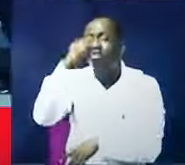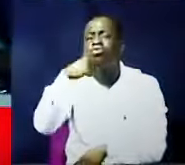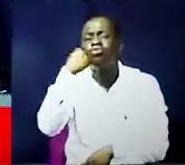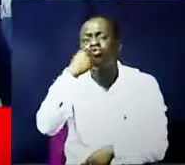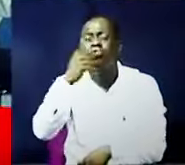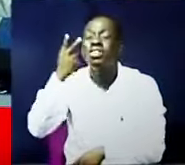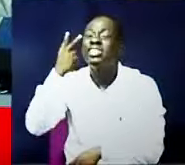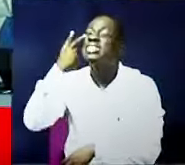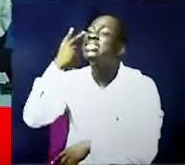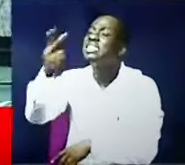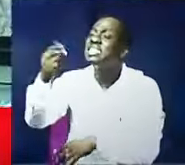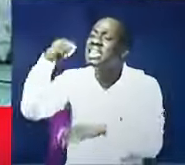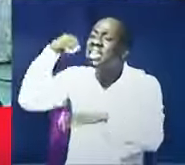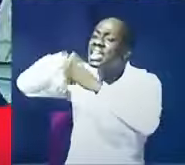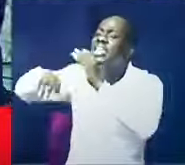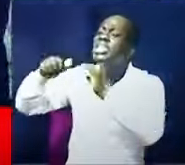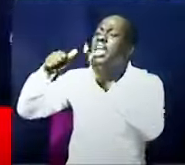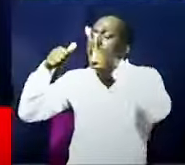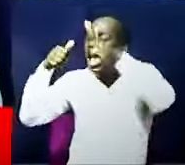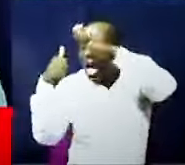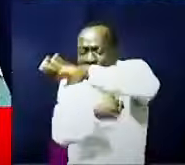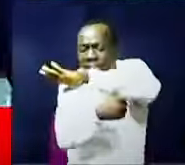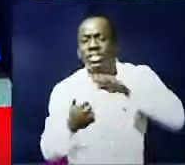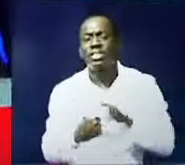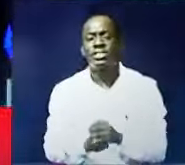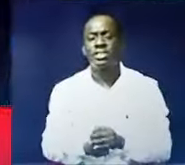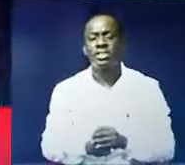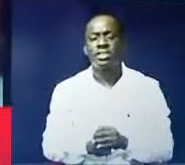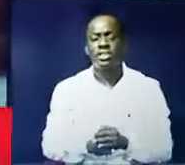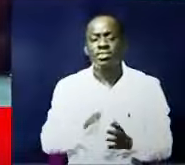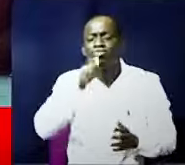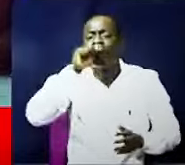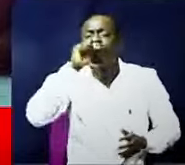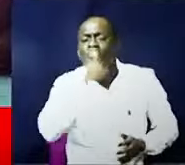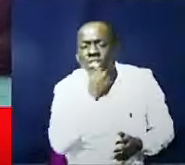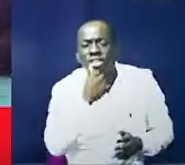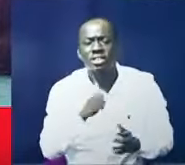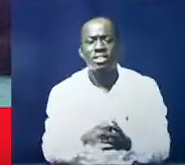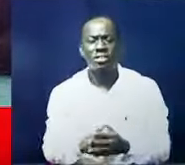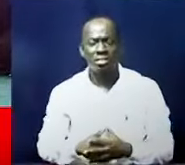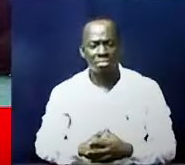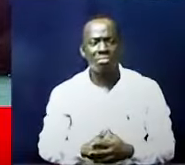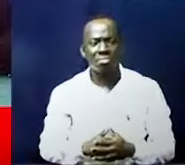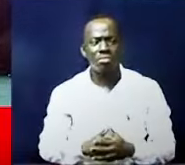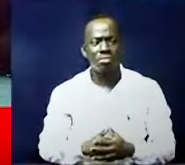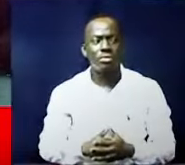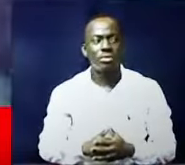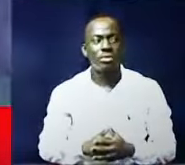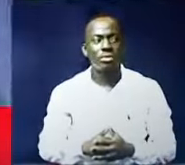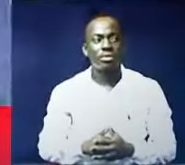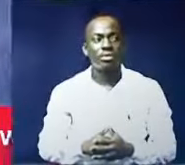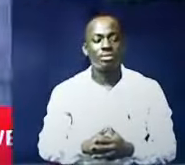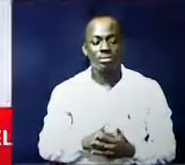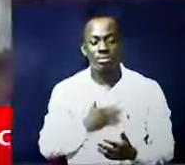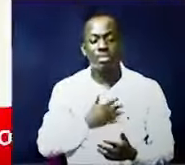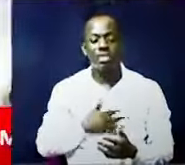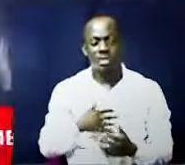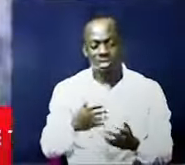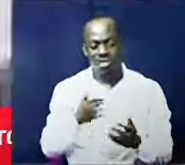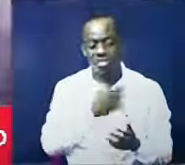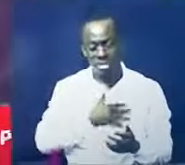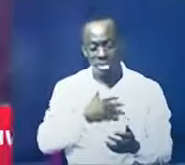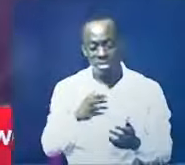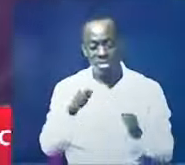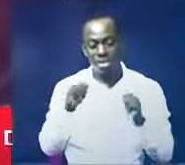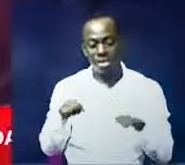a jana or walk a criminal empire. I saw you holding a phone. Can I have your phone? May your phone neck a crack.